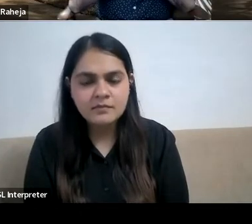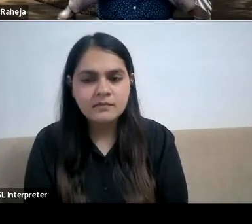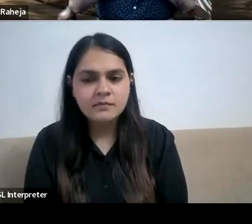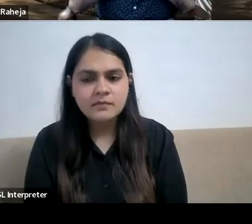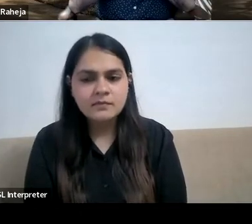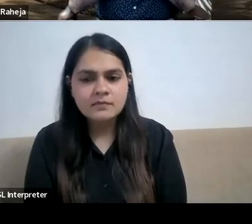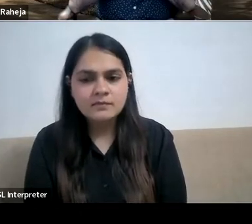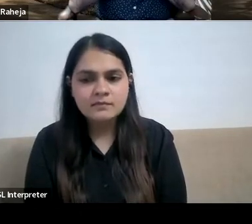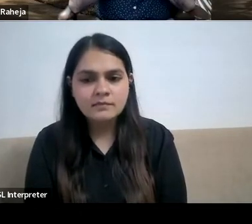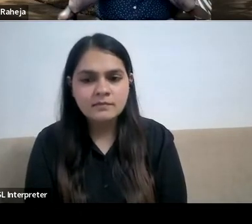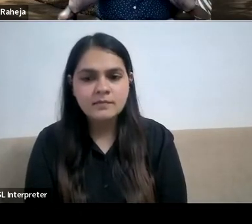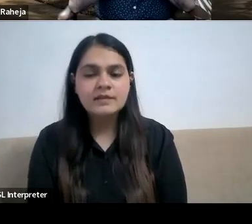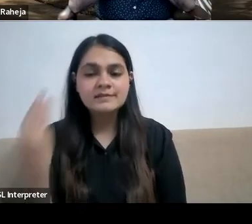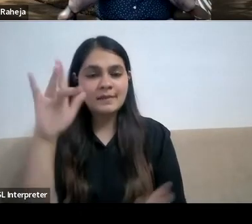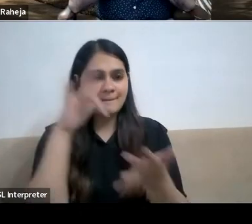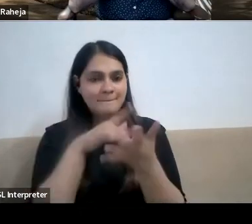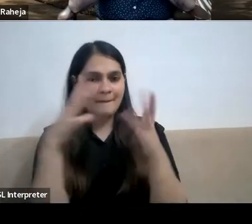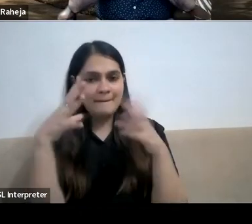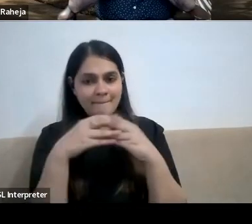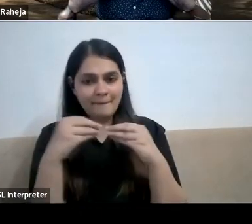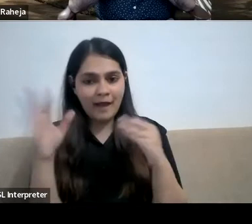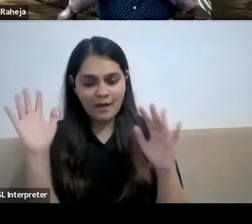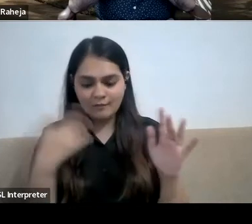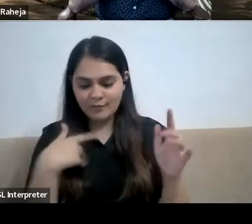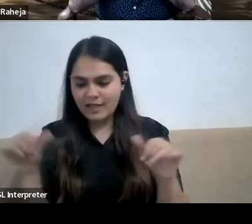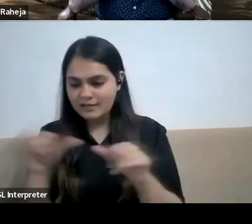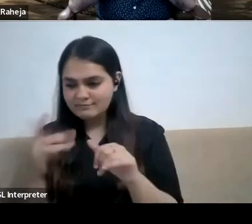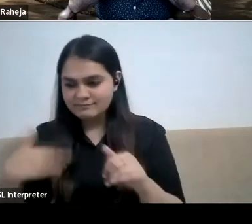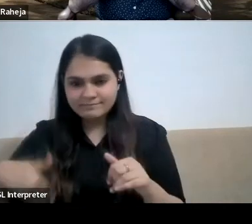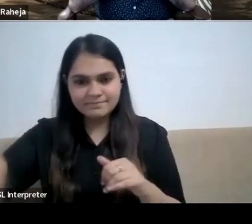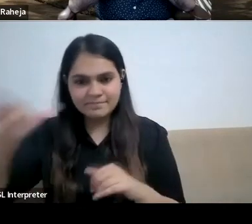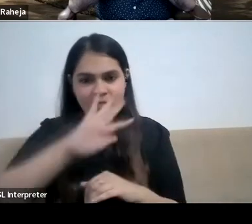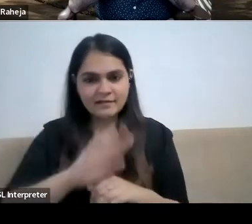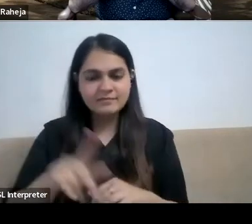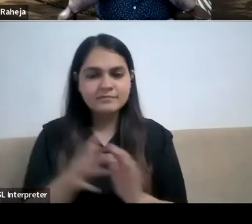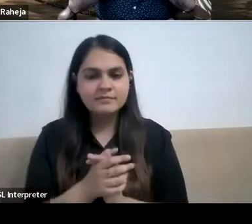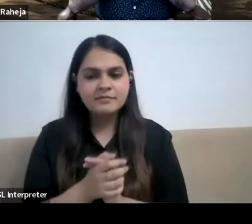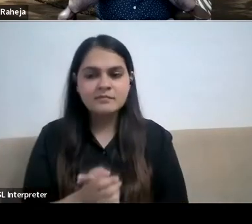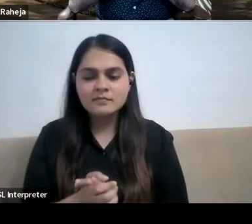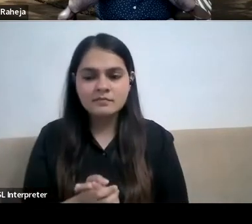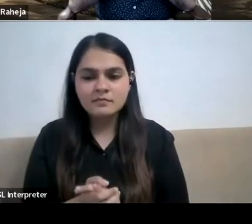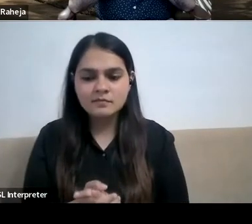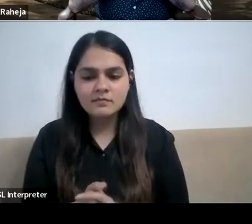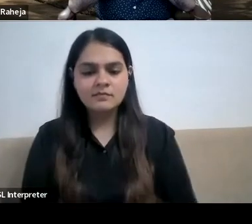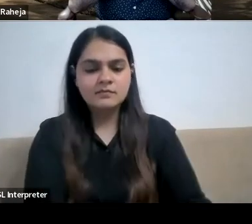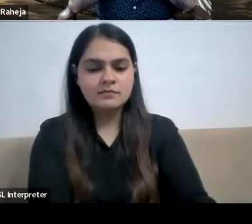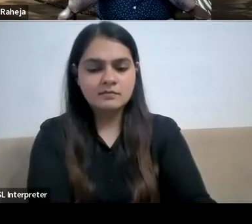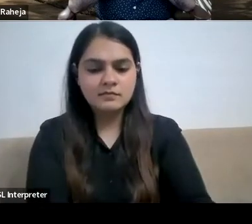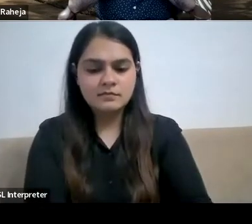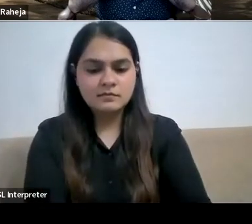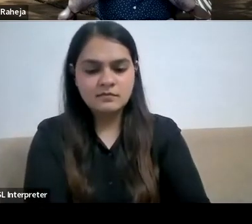a place like Bangalore is extremely landlocked. In fact, my constituency, Janagar, is in the center of the